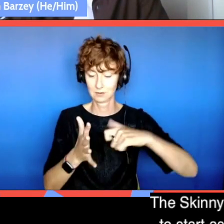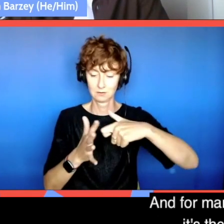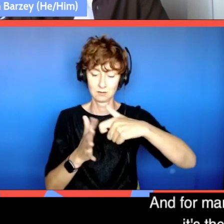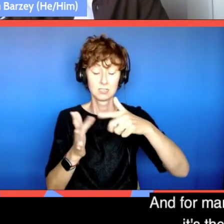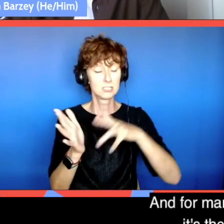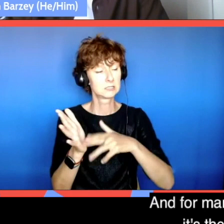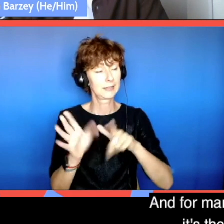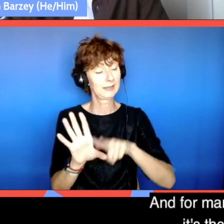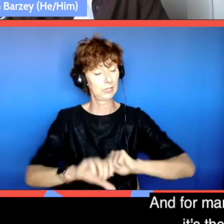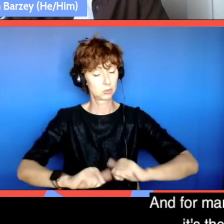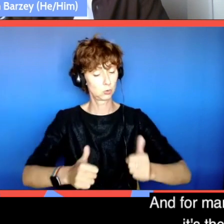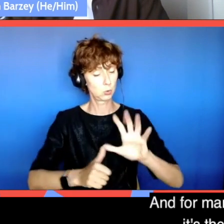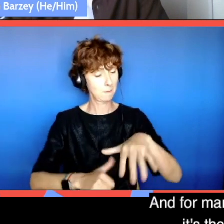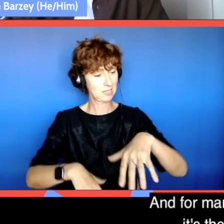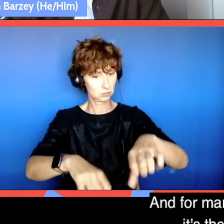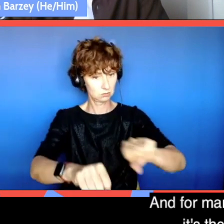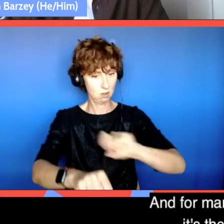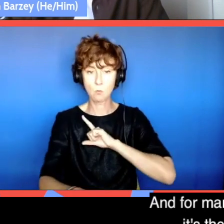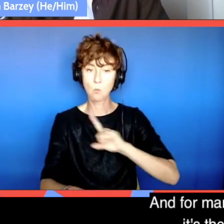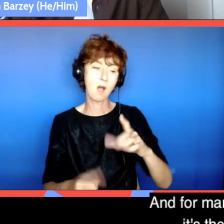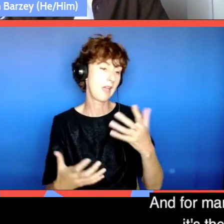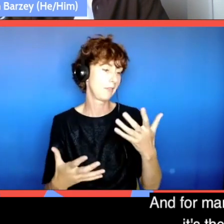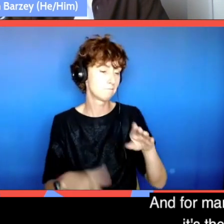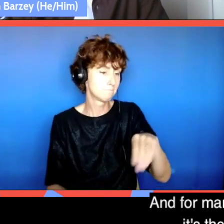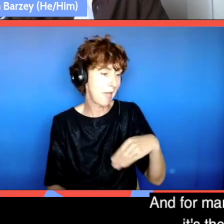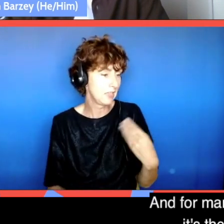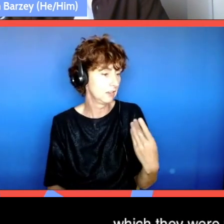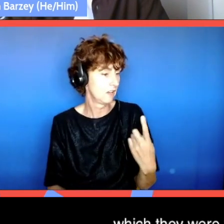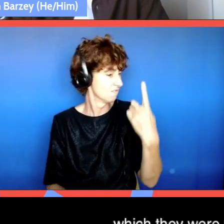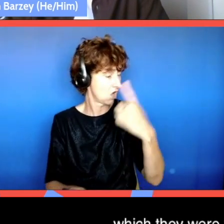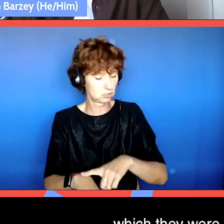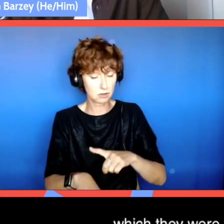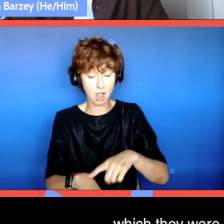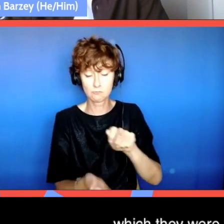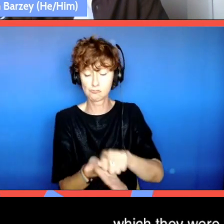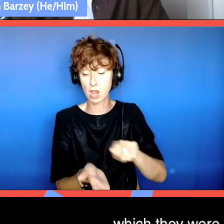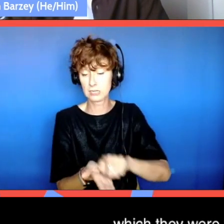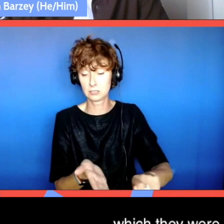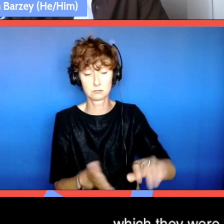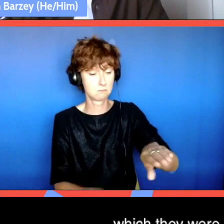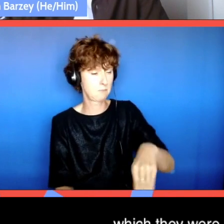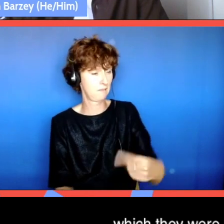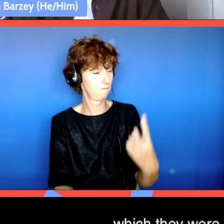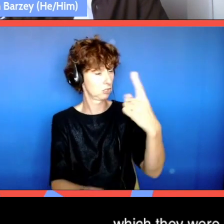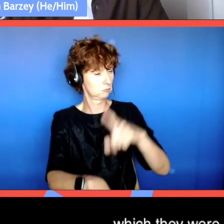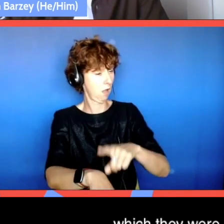critic, I think. And for many of my writers, it's the first place at which they were paid to write